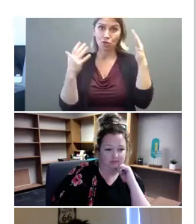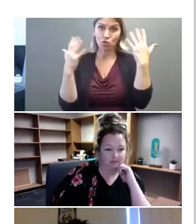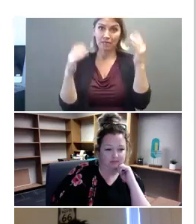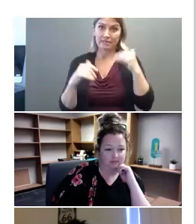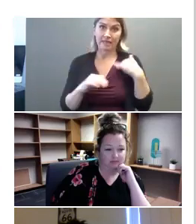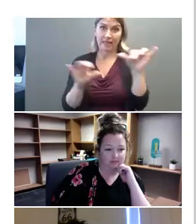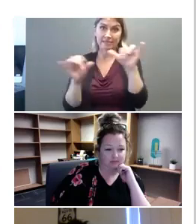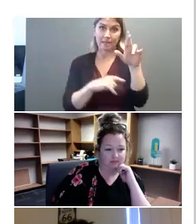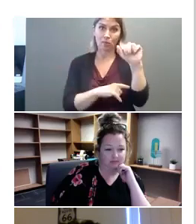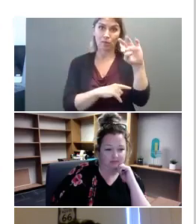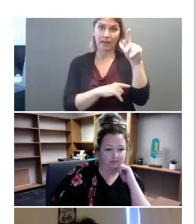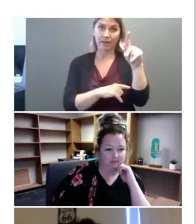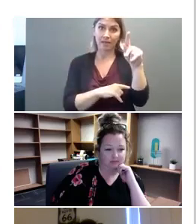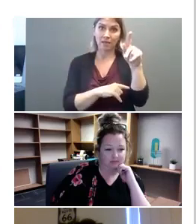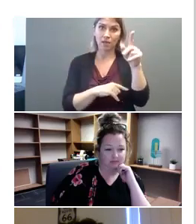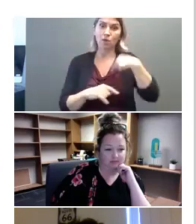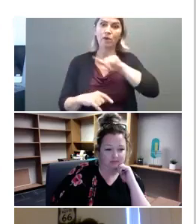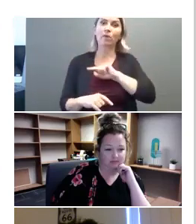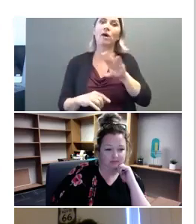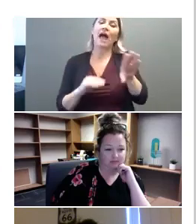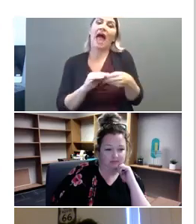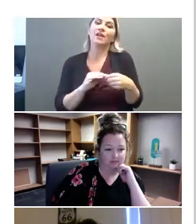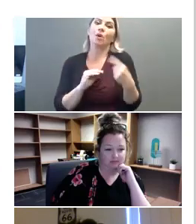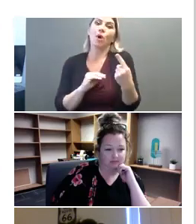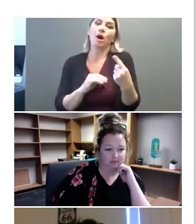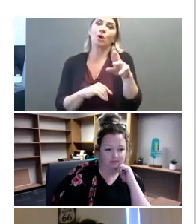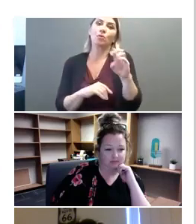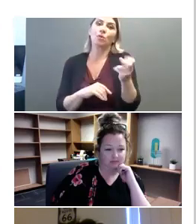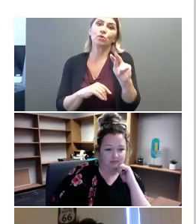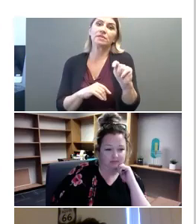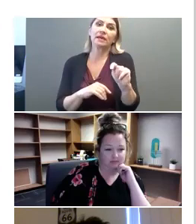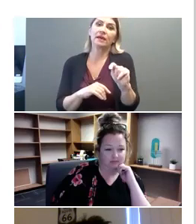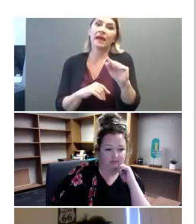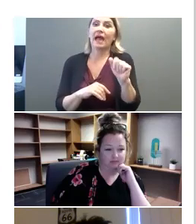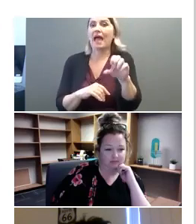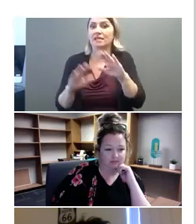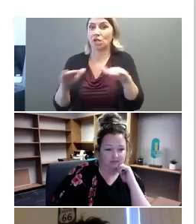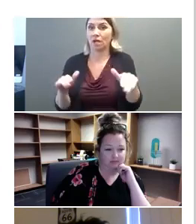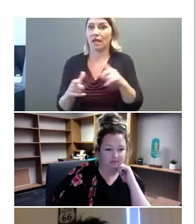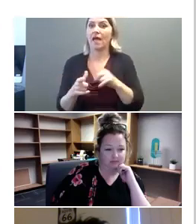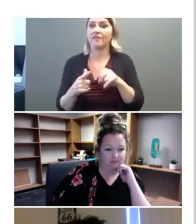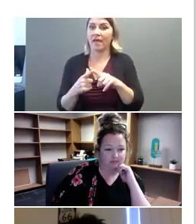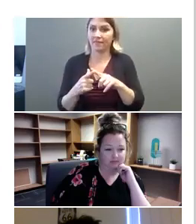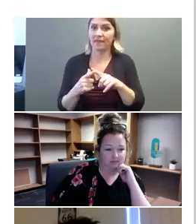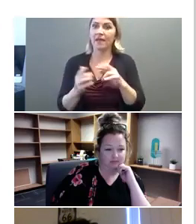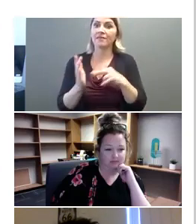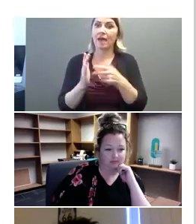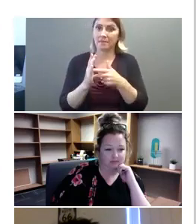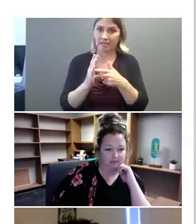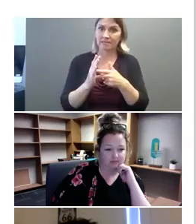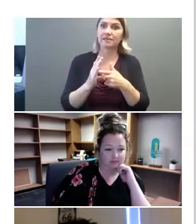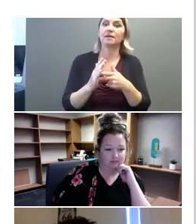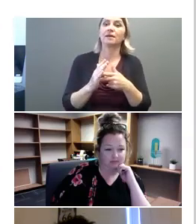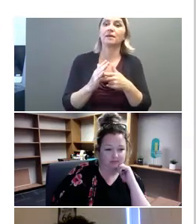rank, we want to add one root as a child to another root, then that means that there would be this dangling child